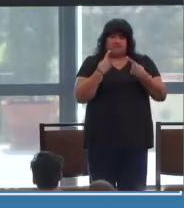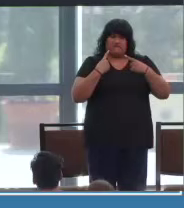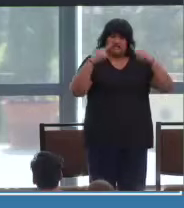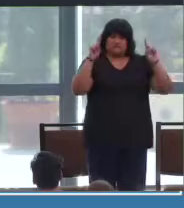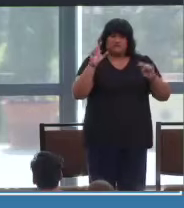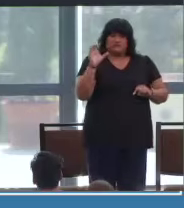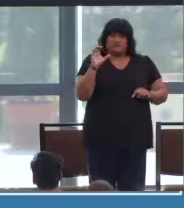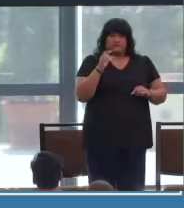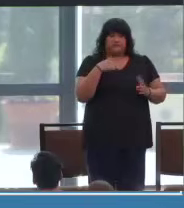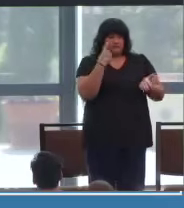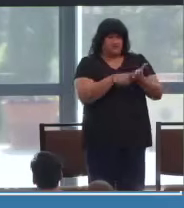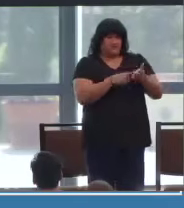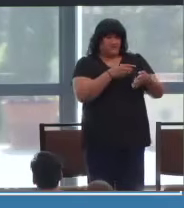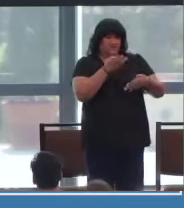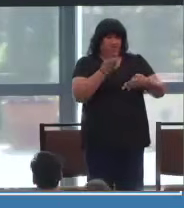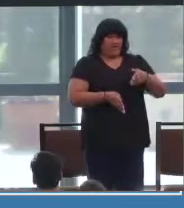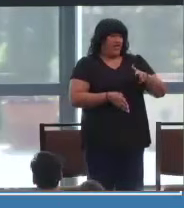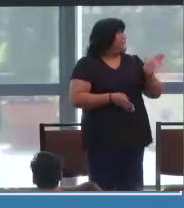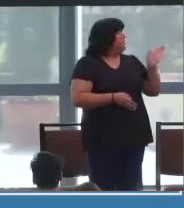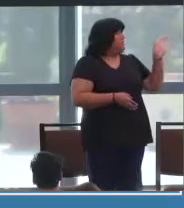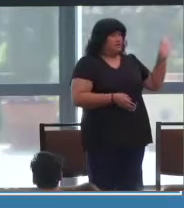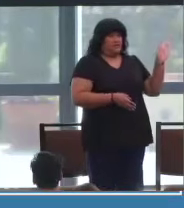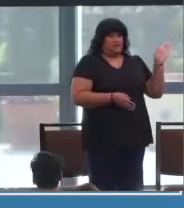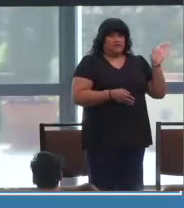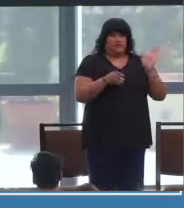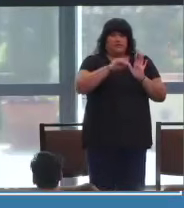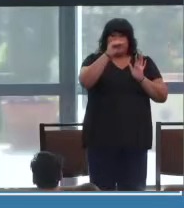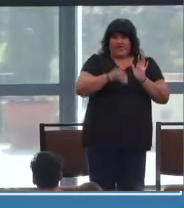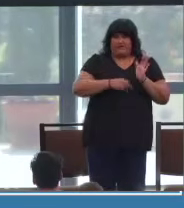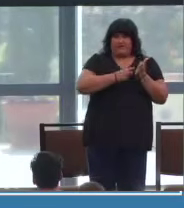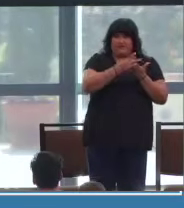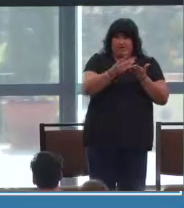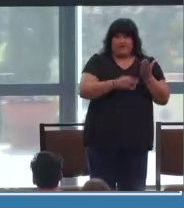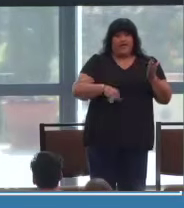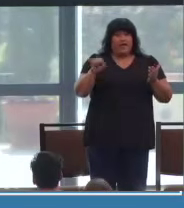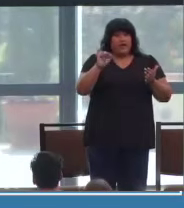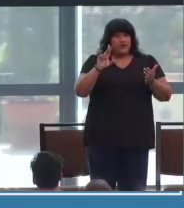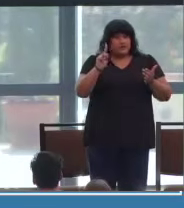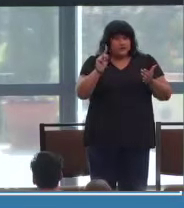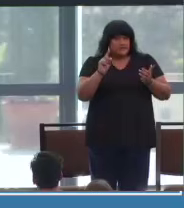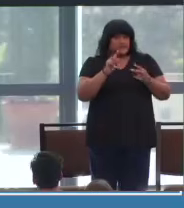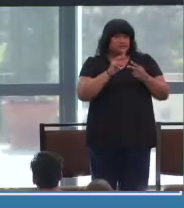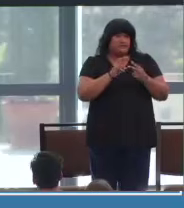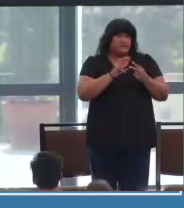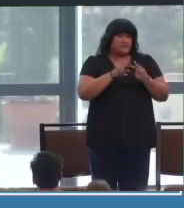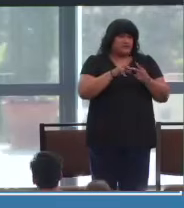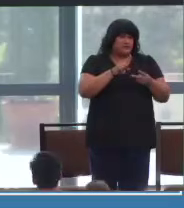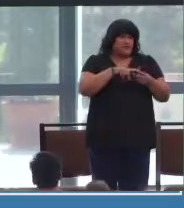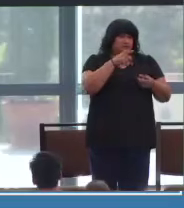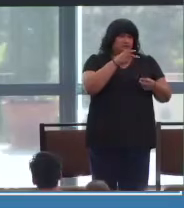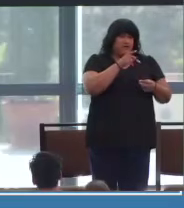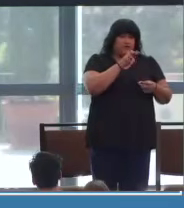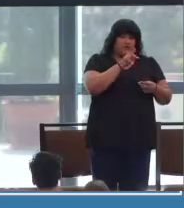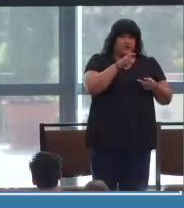you can see over on the end the rate of failure. So the IUDs, whether it's copper or the hormone-containing